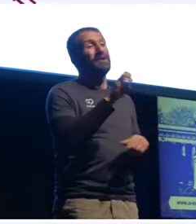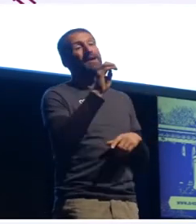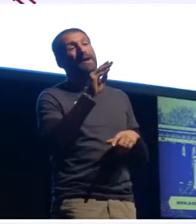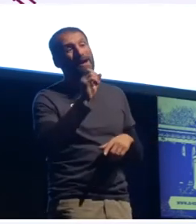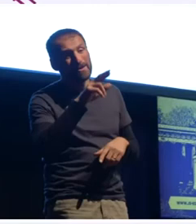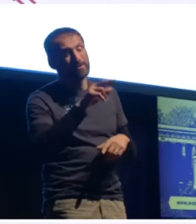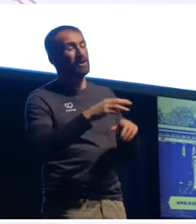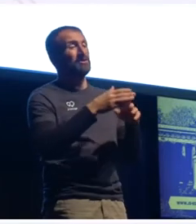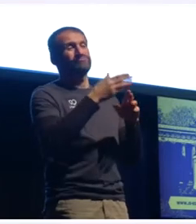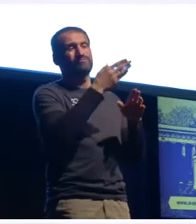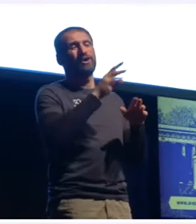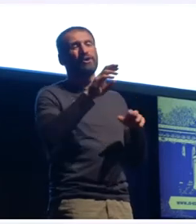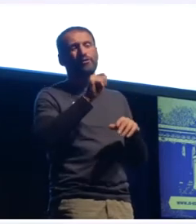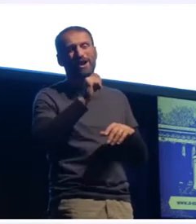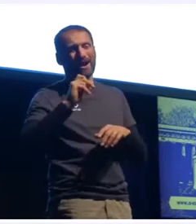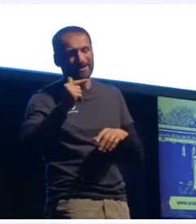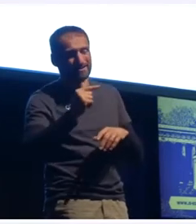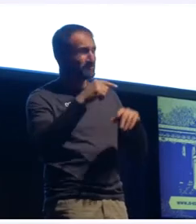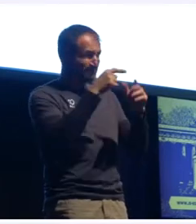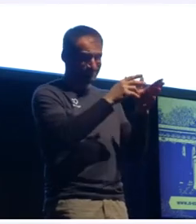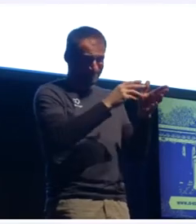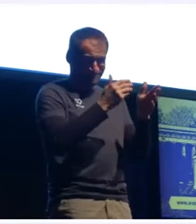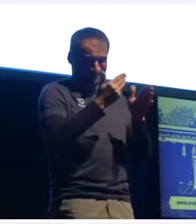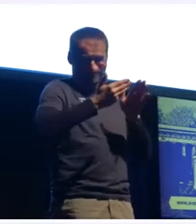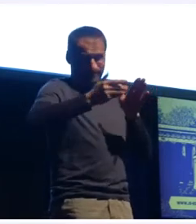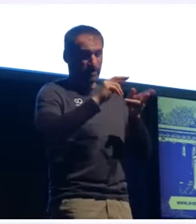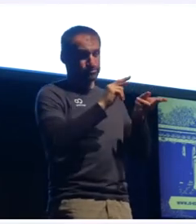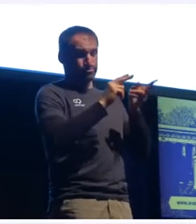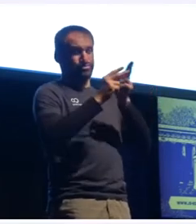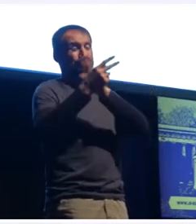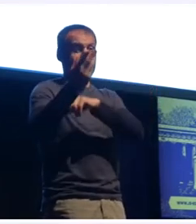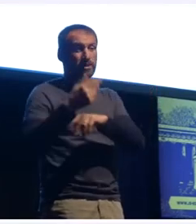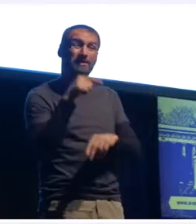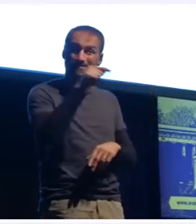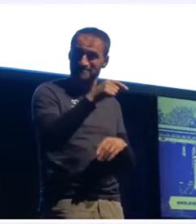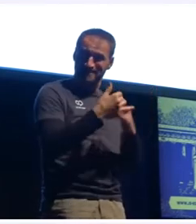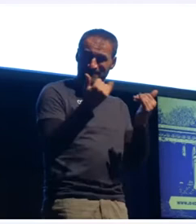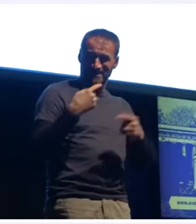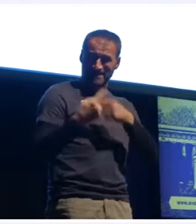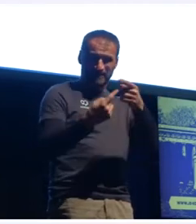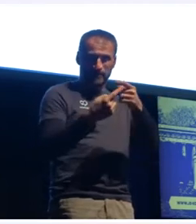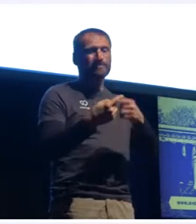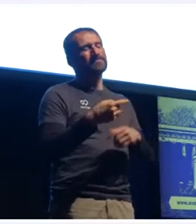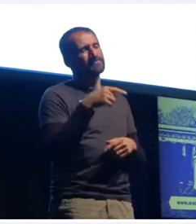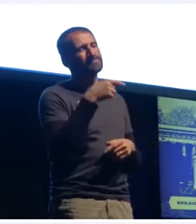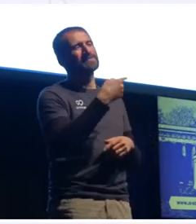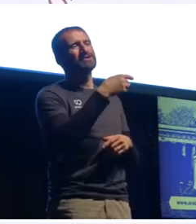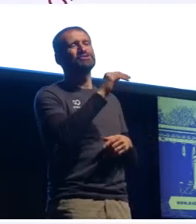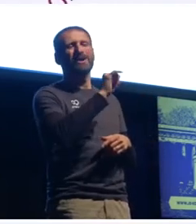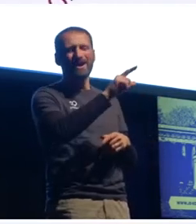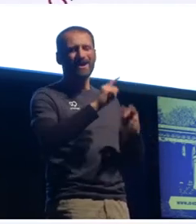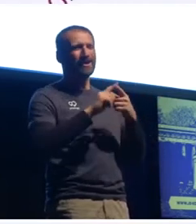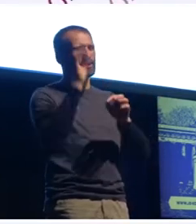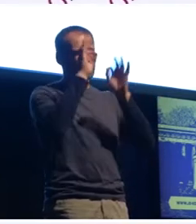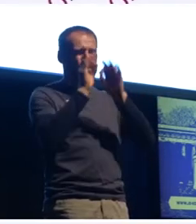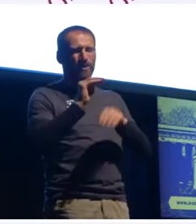while. So take a look at how this timeline starts to change. The era of DHTML is capped off with Gmail and Google Maps.